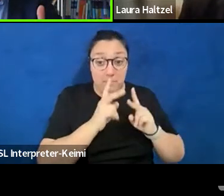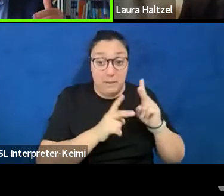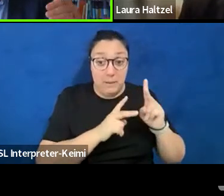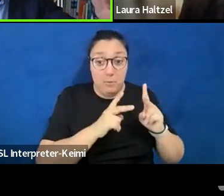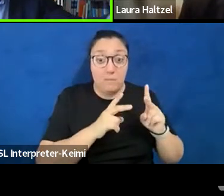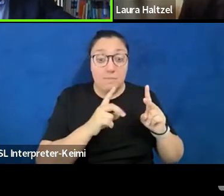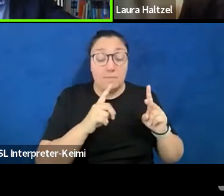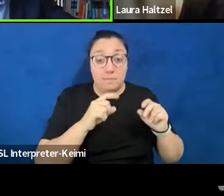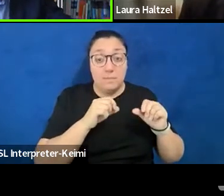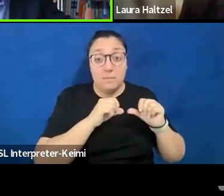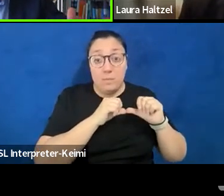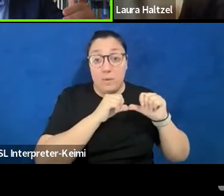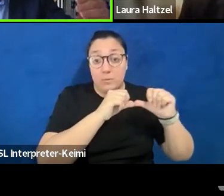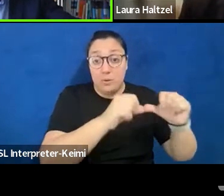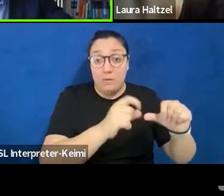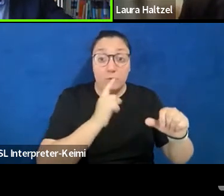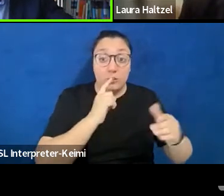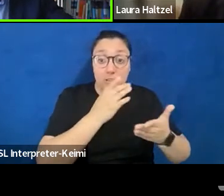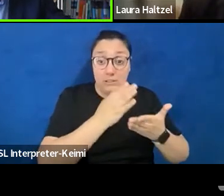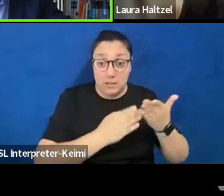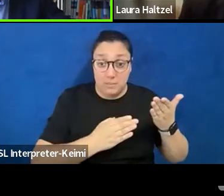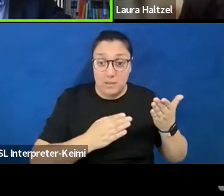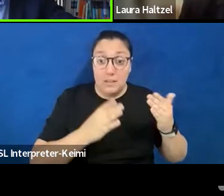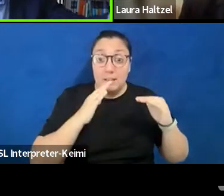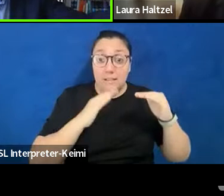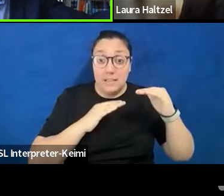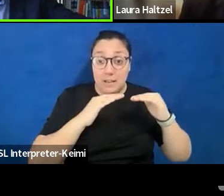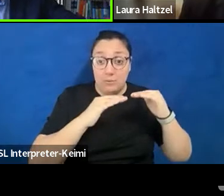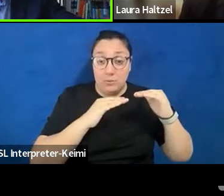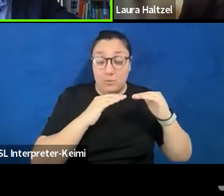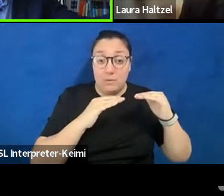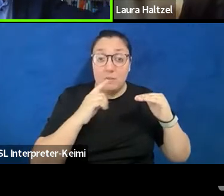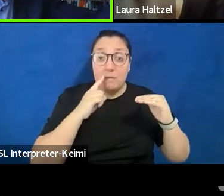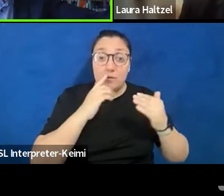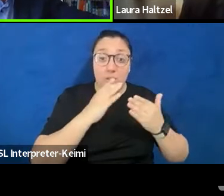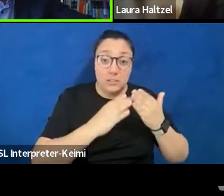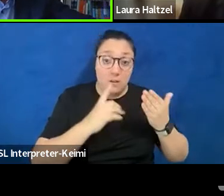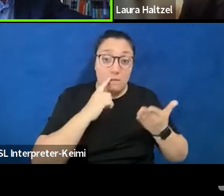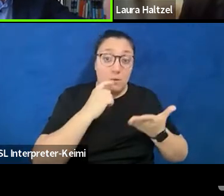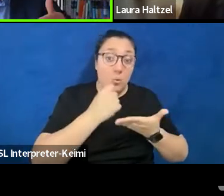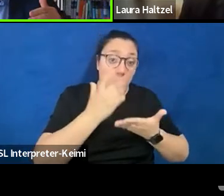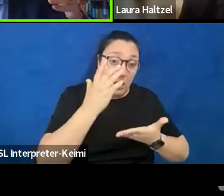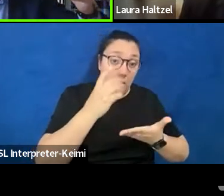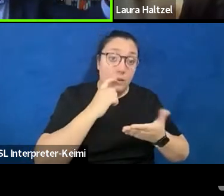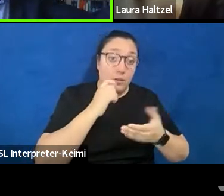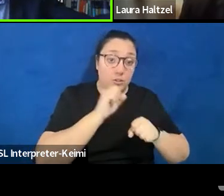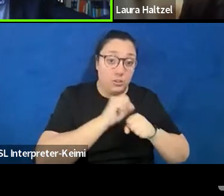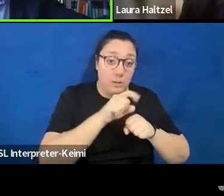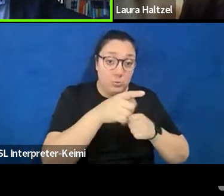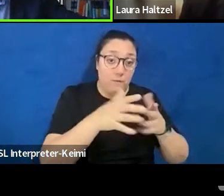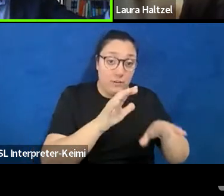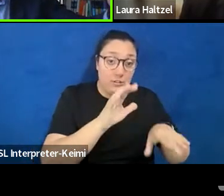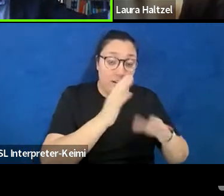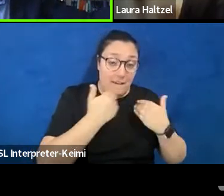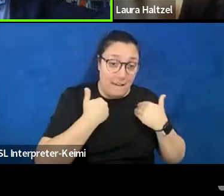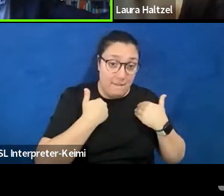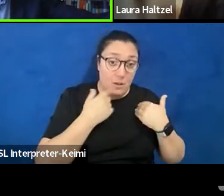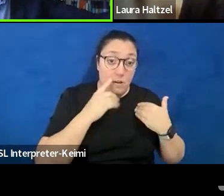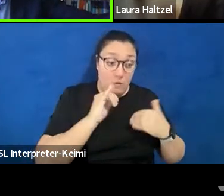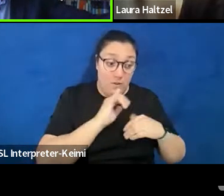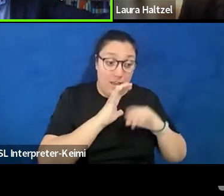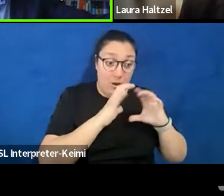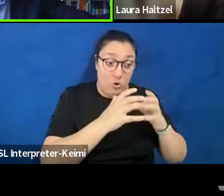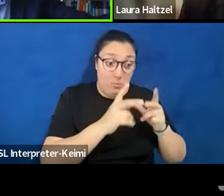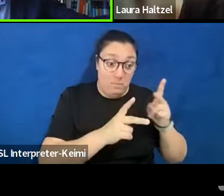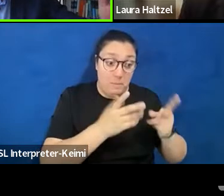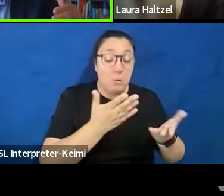right? The point here is for some. So there's an equity issue both for income and for wealth and for the jobs you have. For certain people like that, it might make sense